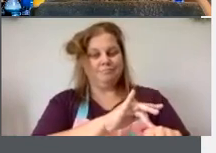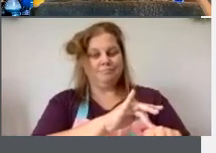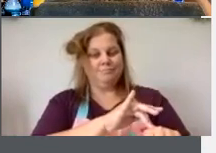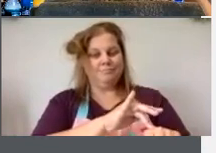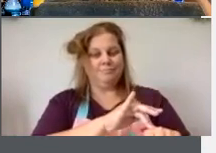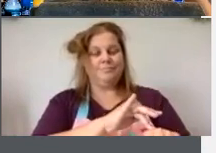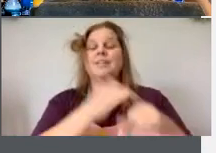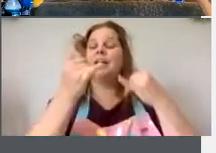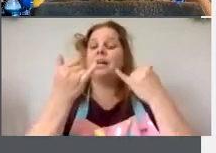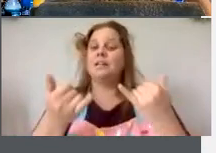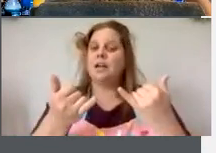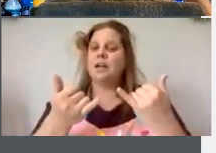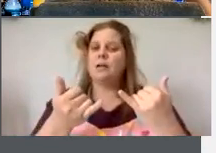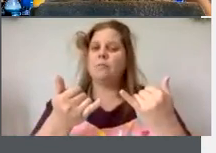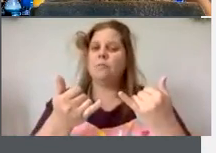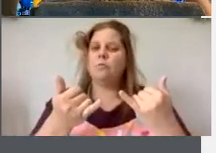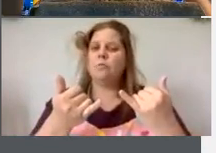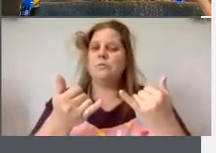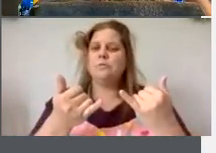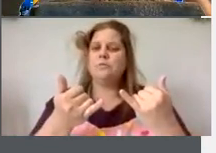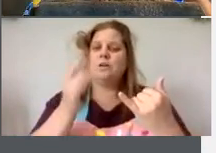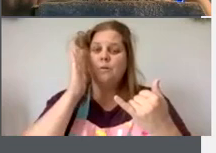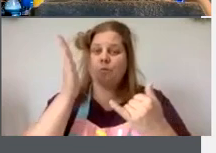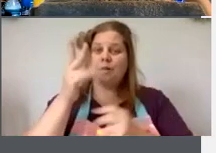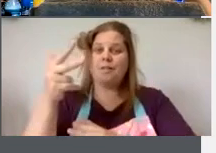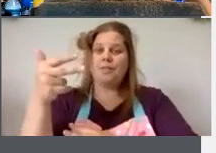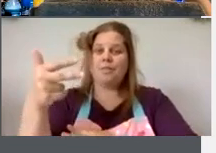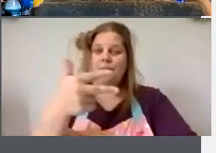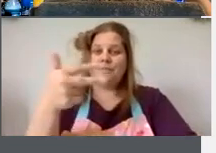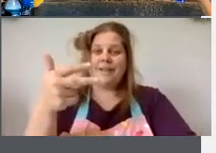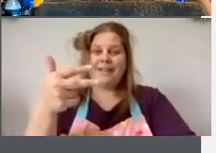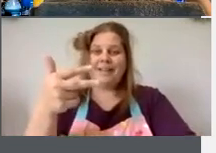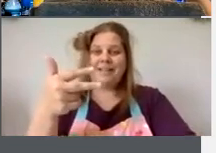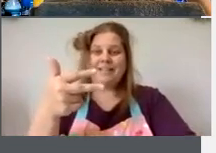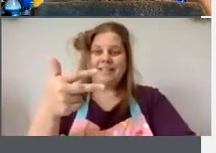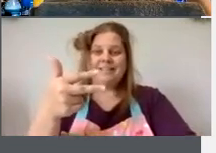Now, I am going to go to step number 3.